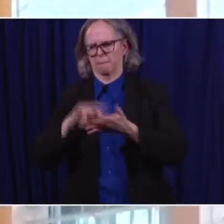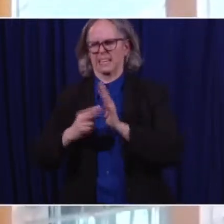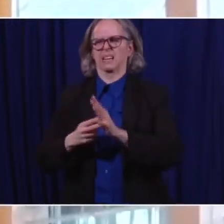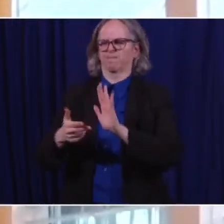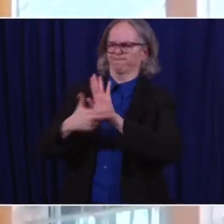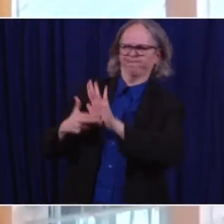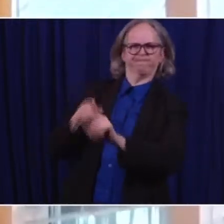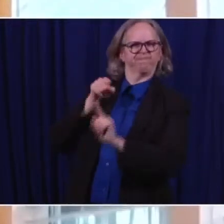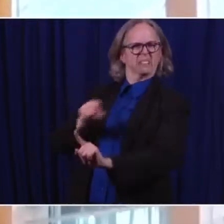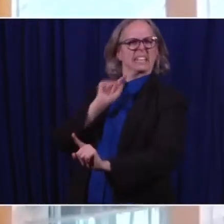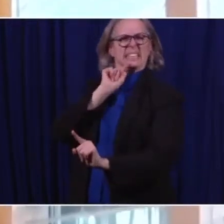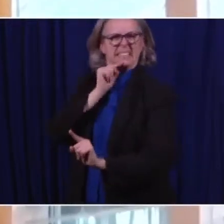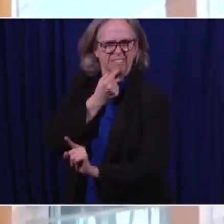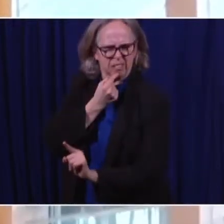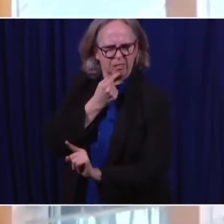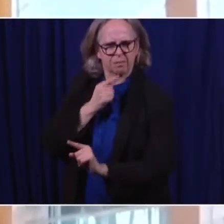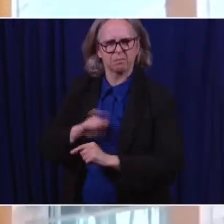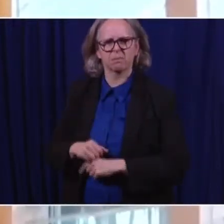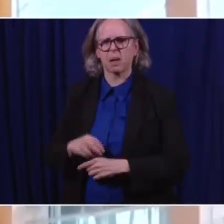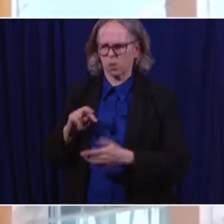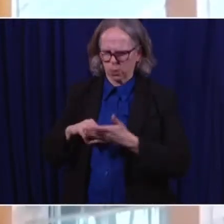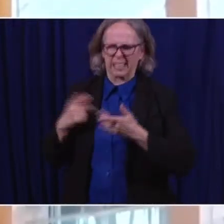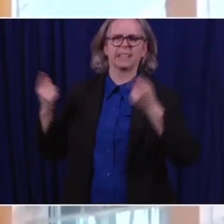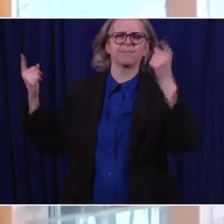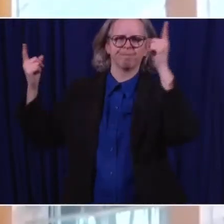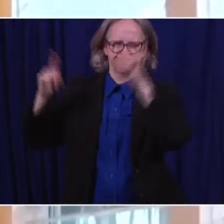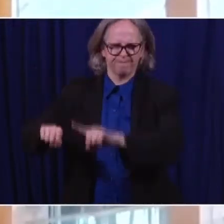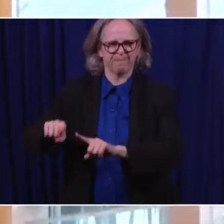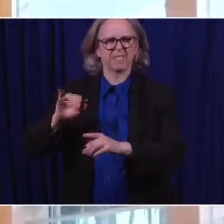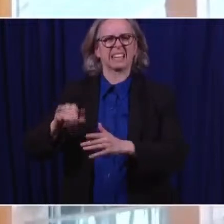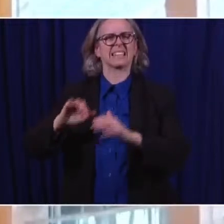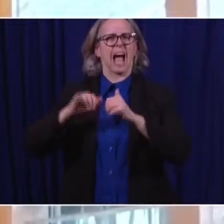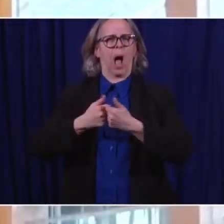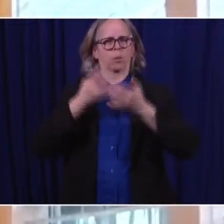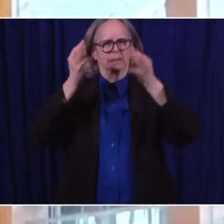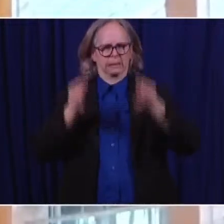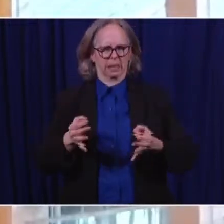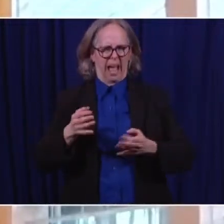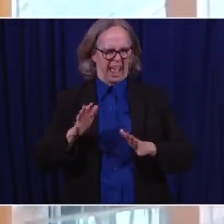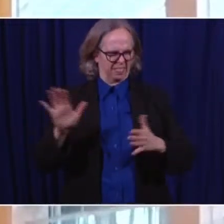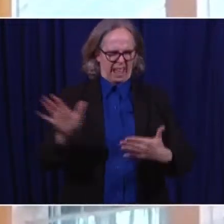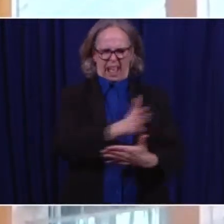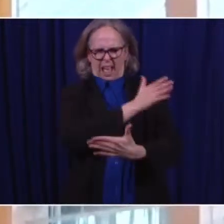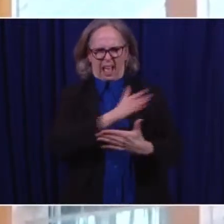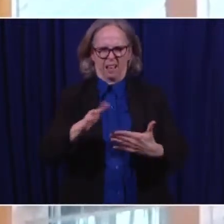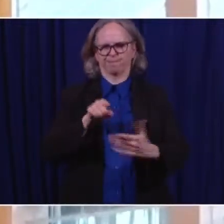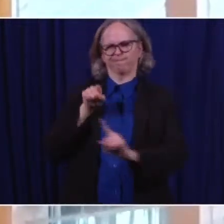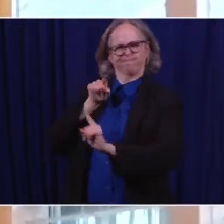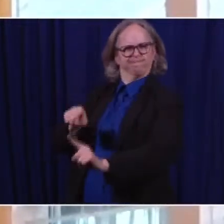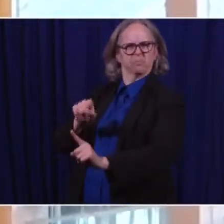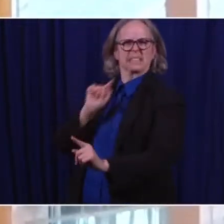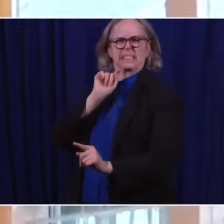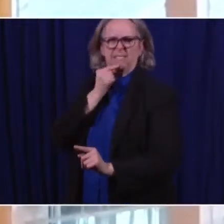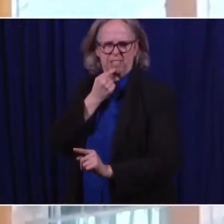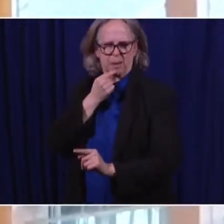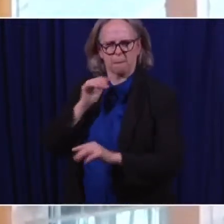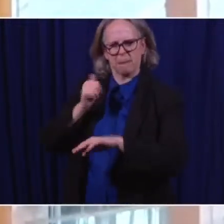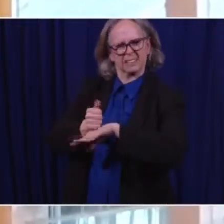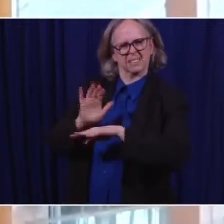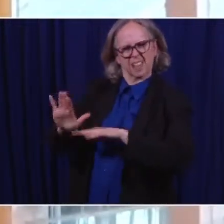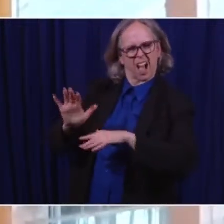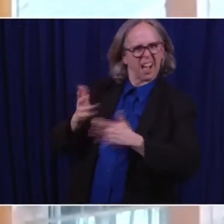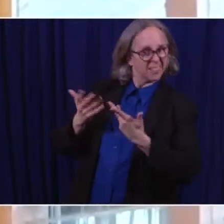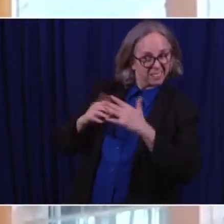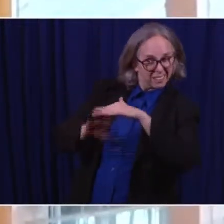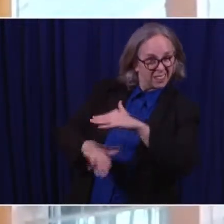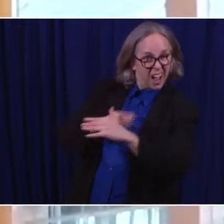that definition. There is no question when we are talking about medical diagnoses and